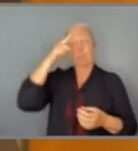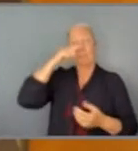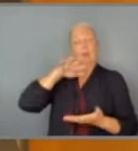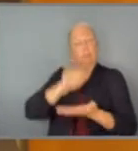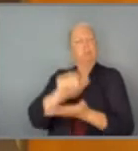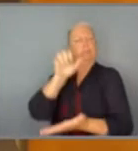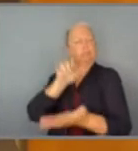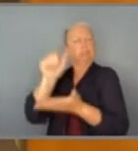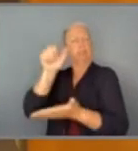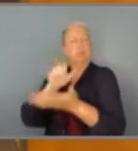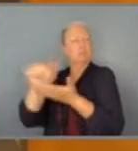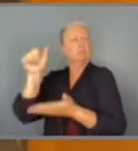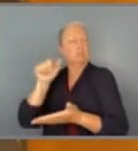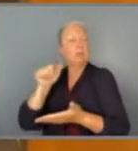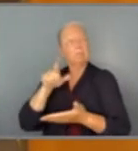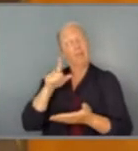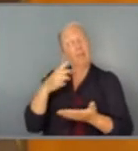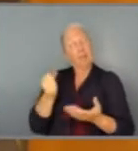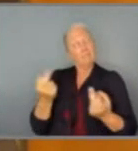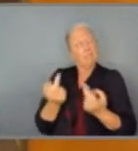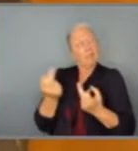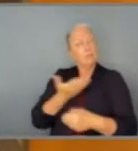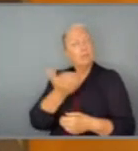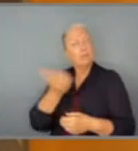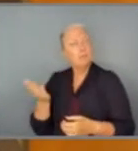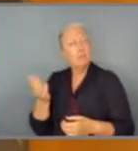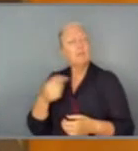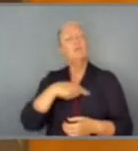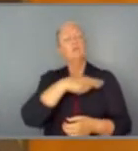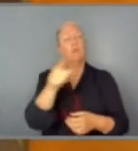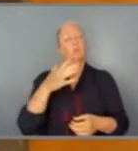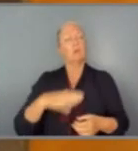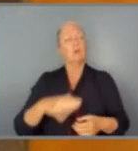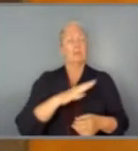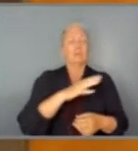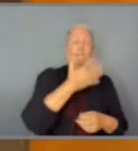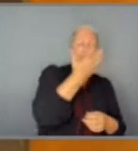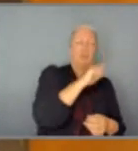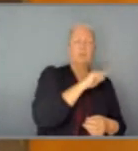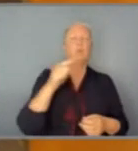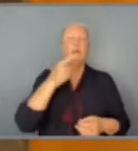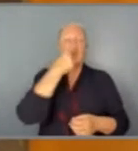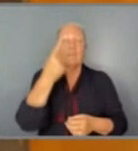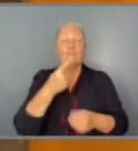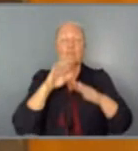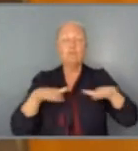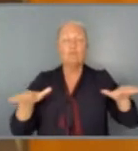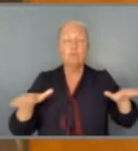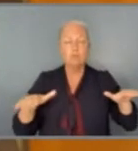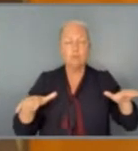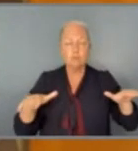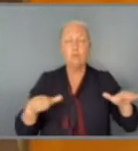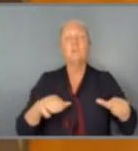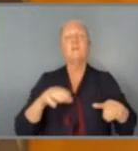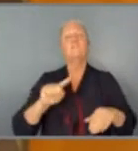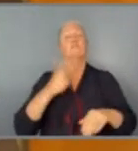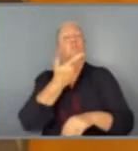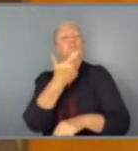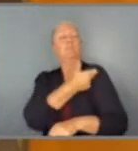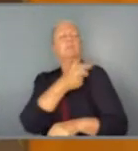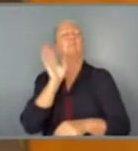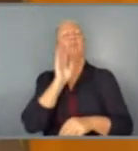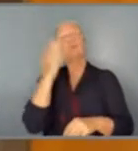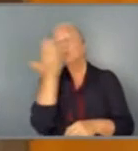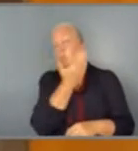bookings available, and I do encourage everybody who wants to get their 5 to 11-year-old with their first dose before school next year to get onto the system